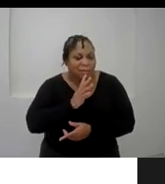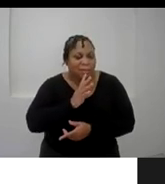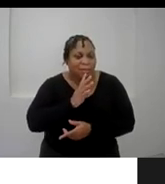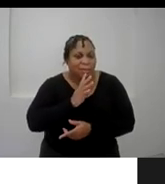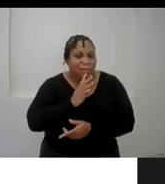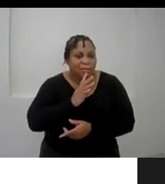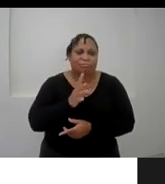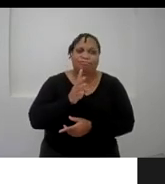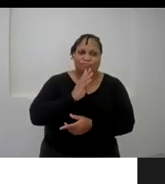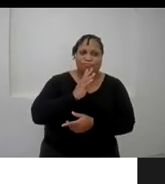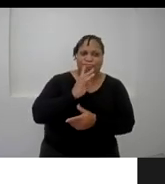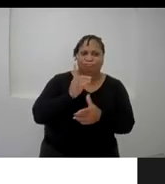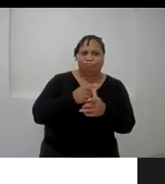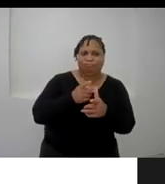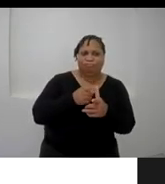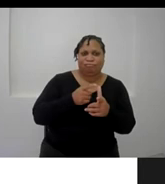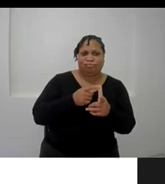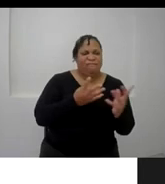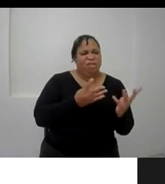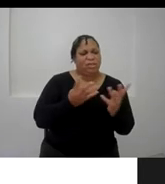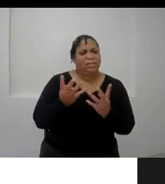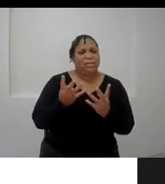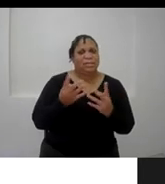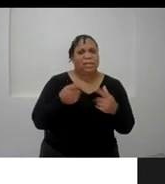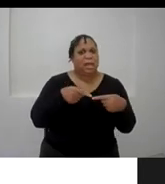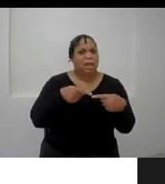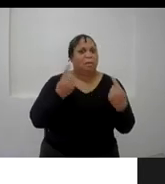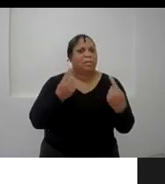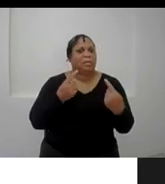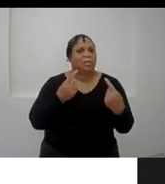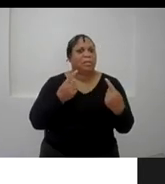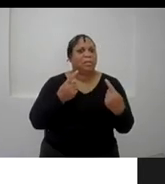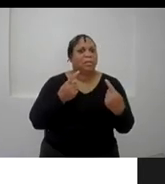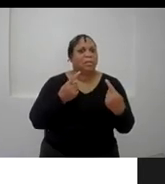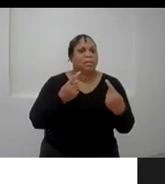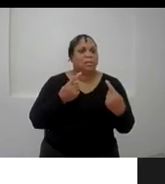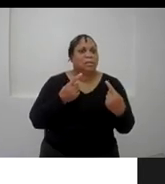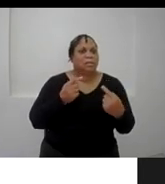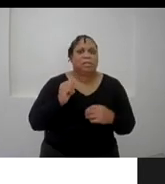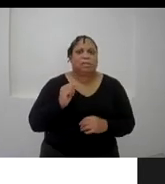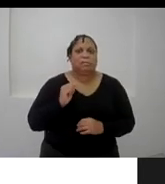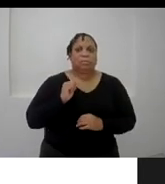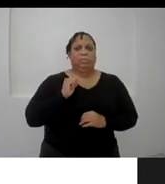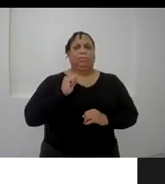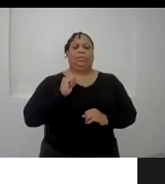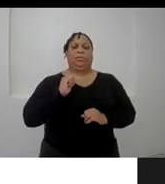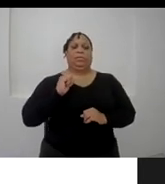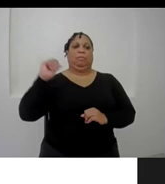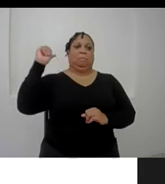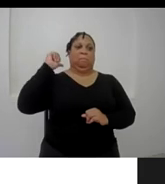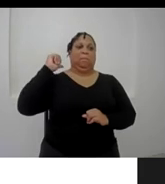We talked in the first slide about being oppositional, that she arches her back and makes guttural